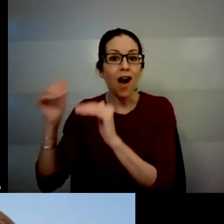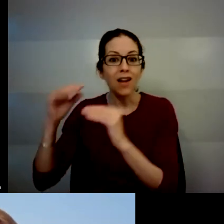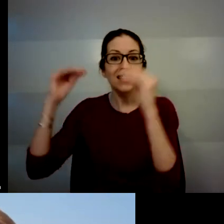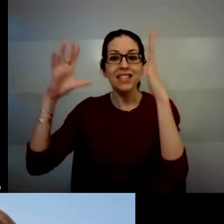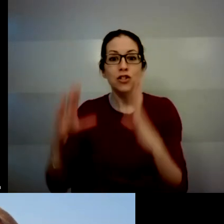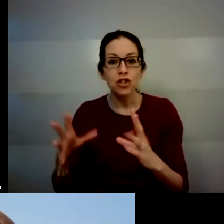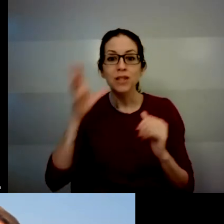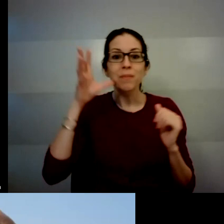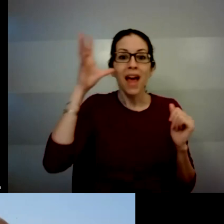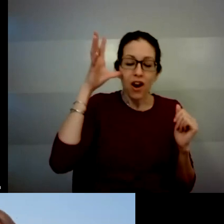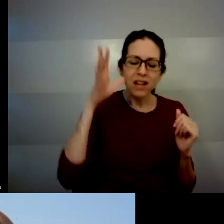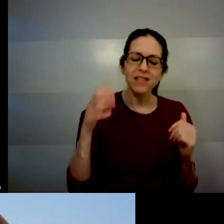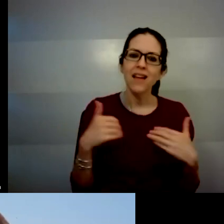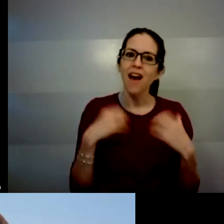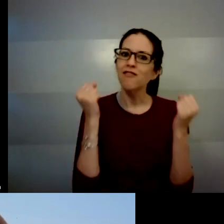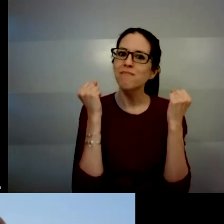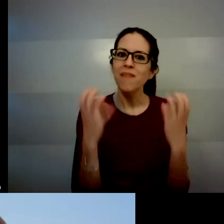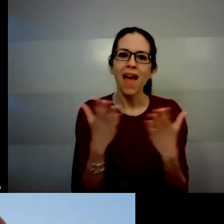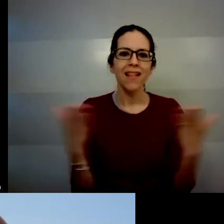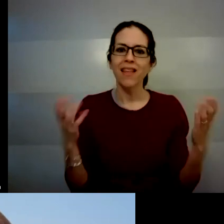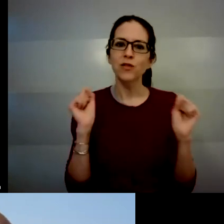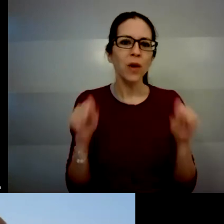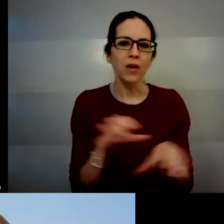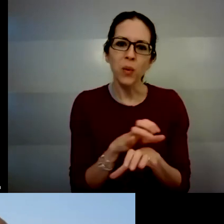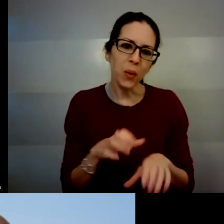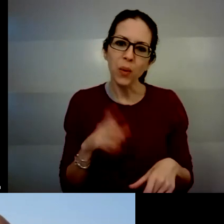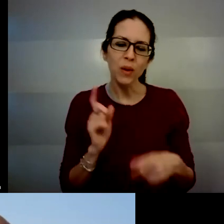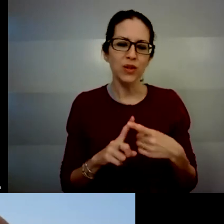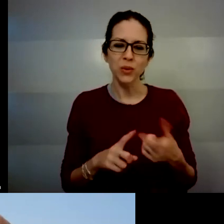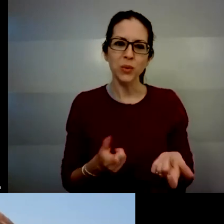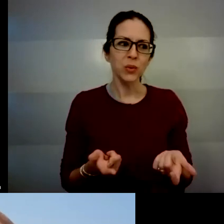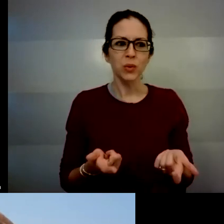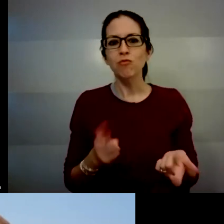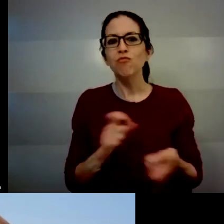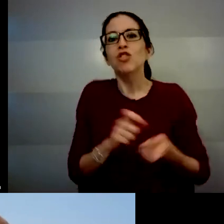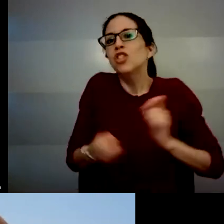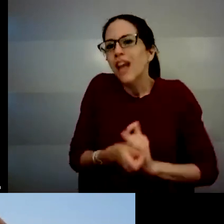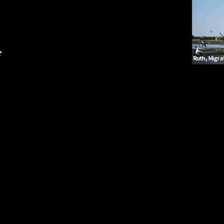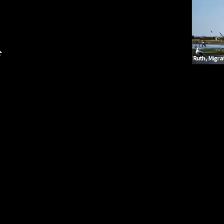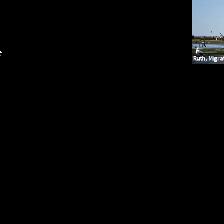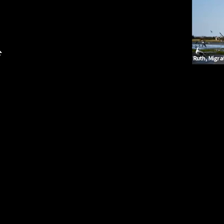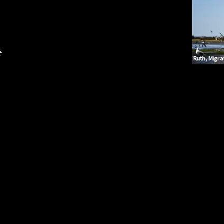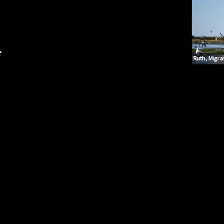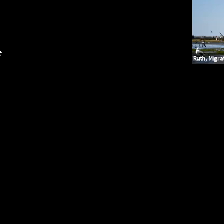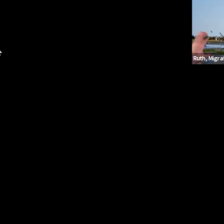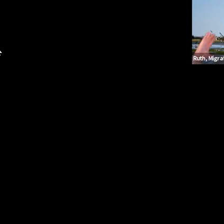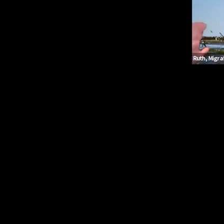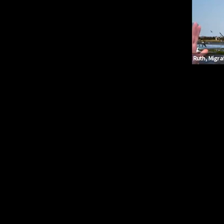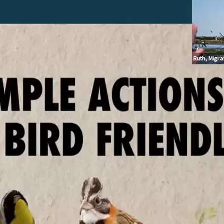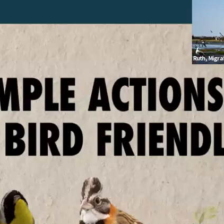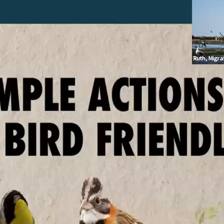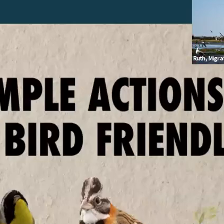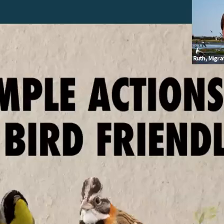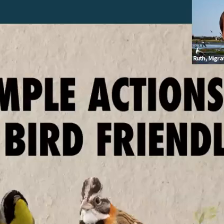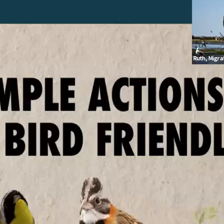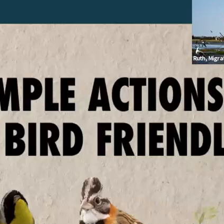on the call, there are a lot of simple actions you can take to live lifestyles that are friendlier for birds. So we would call this